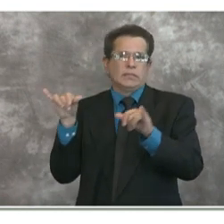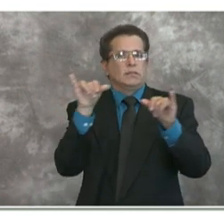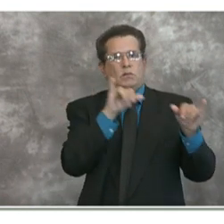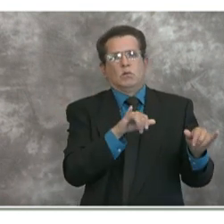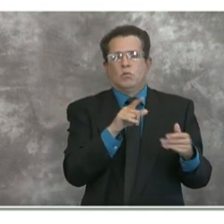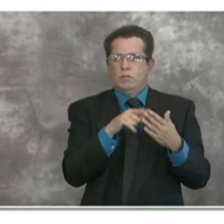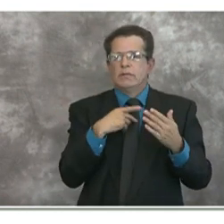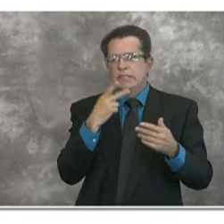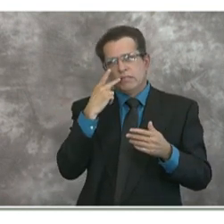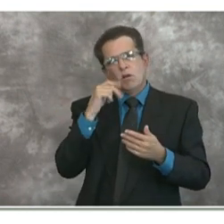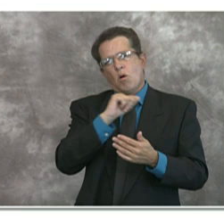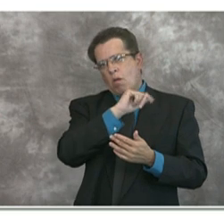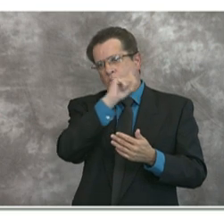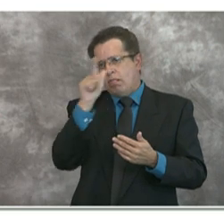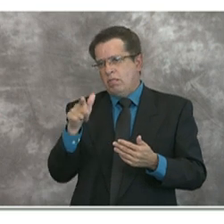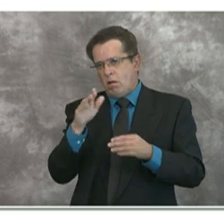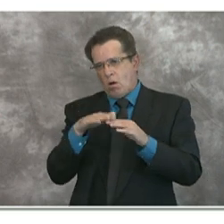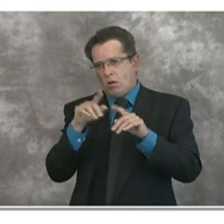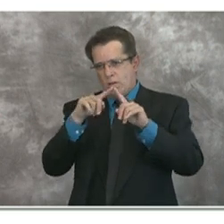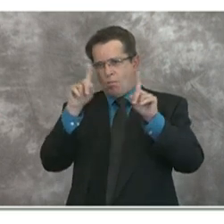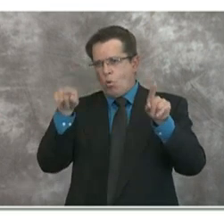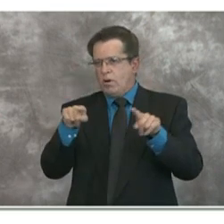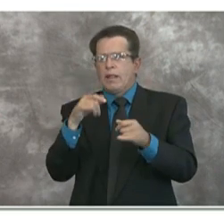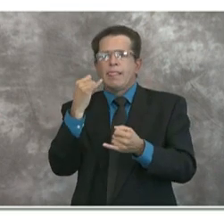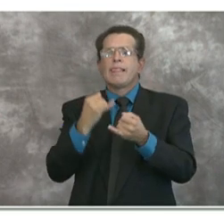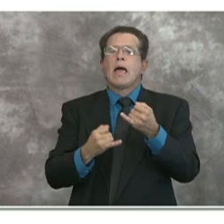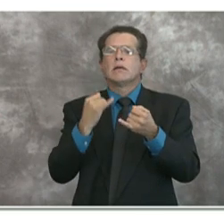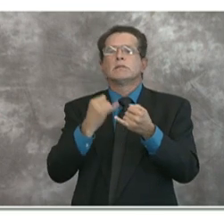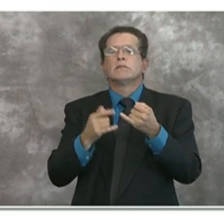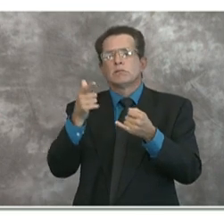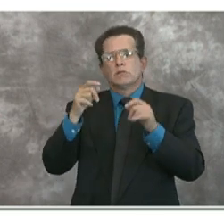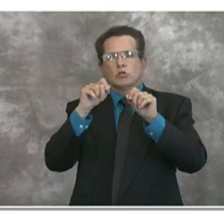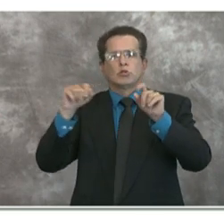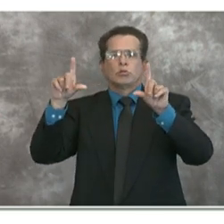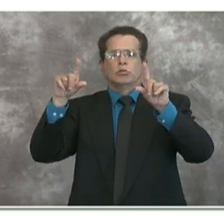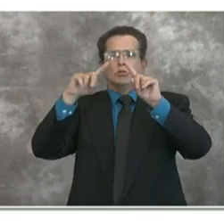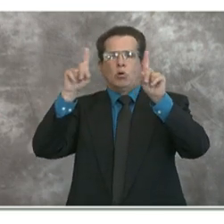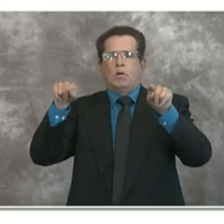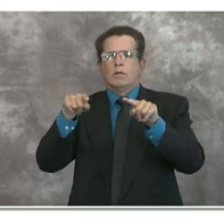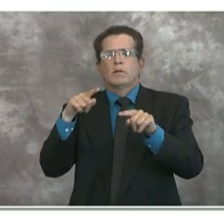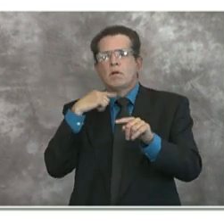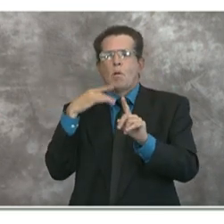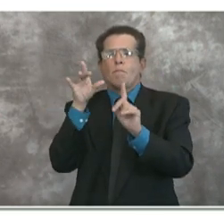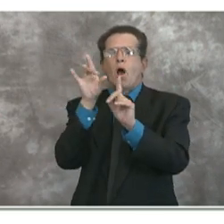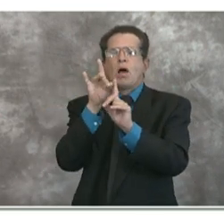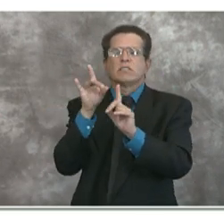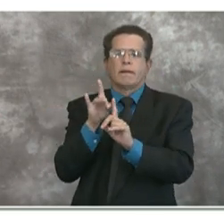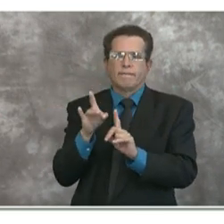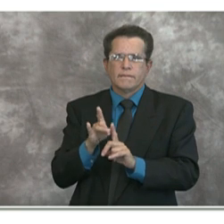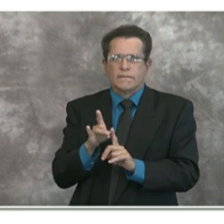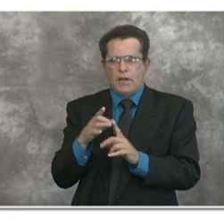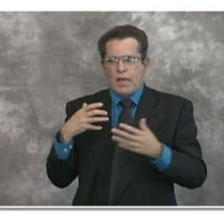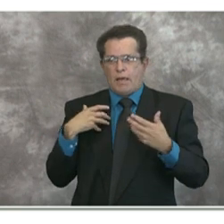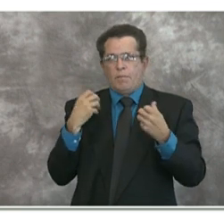here across the board. And then our last chart just shows our positives, our estimated recoveries